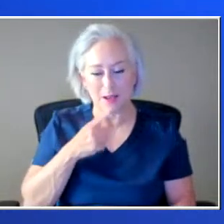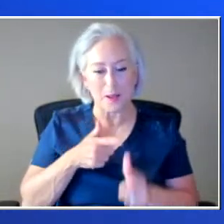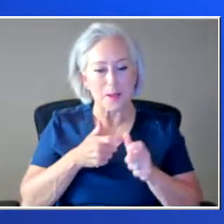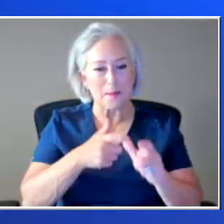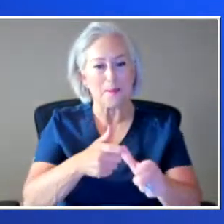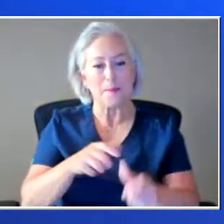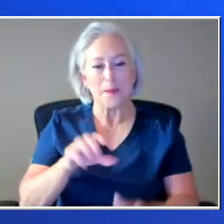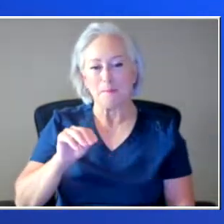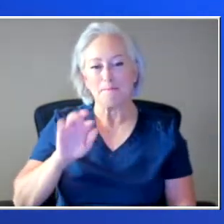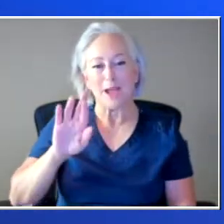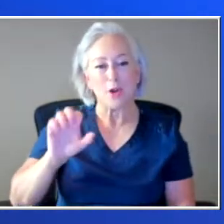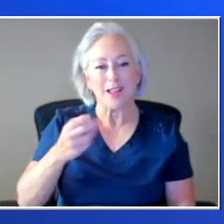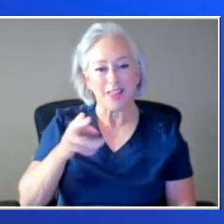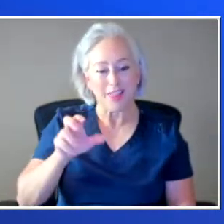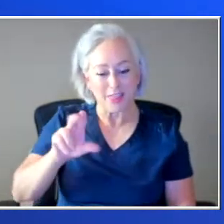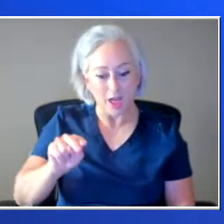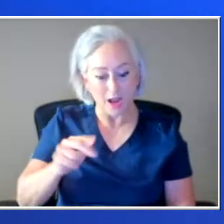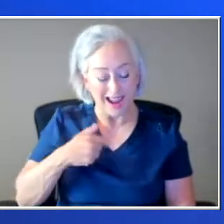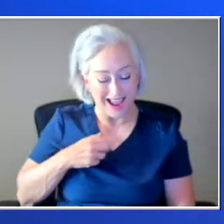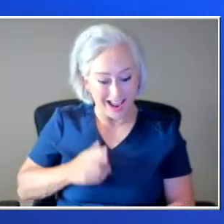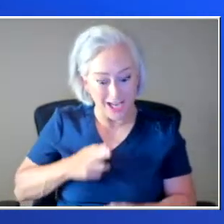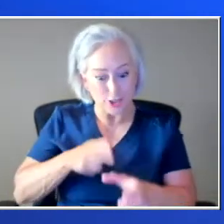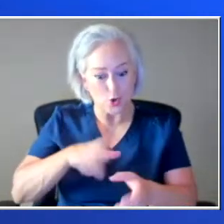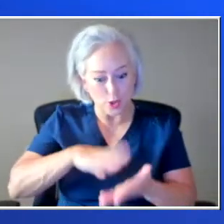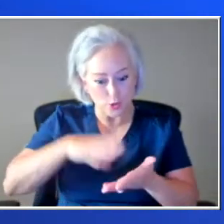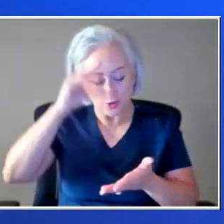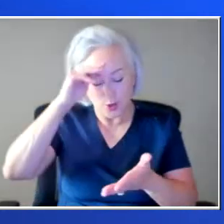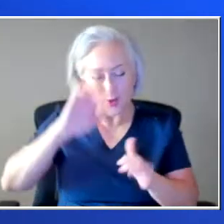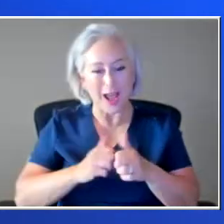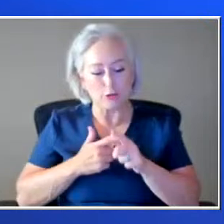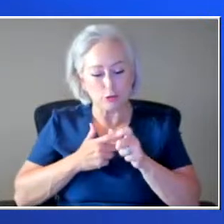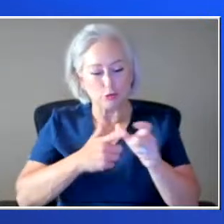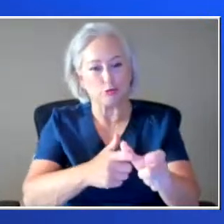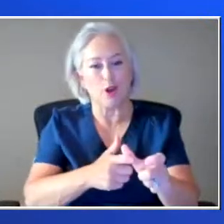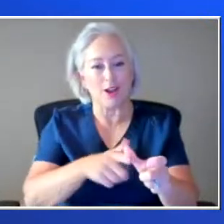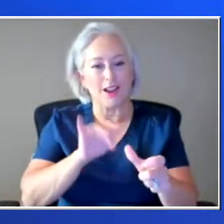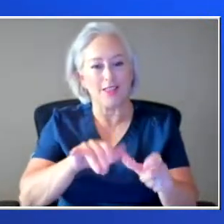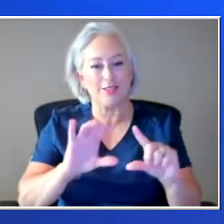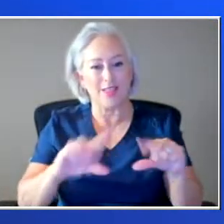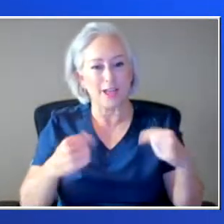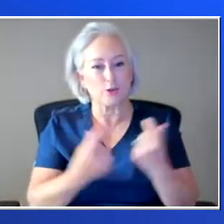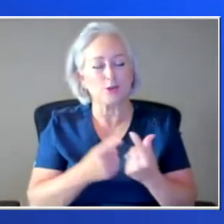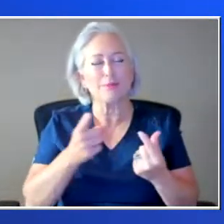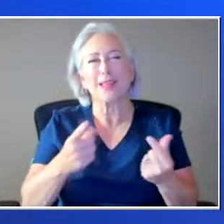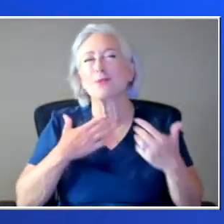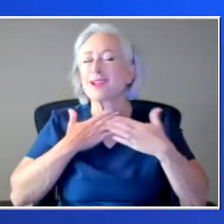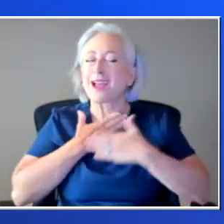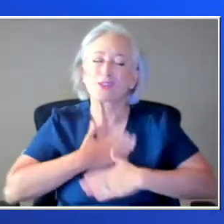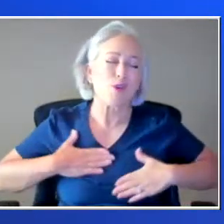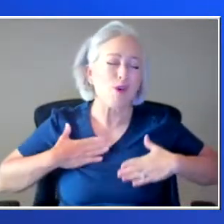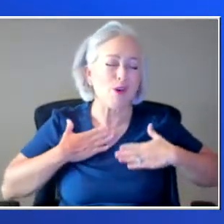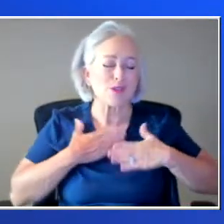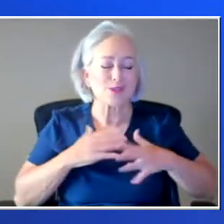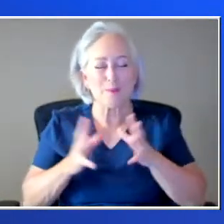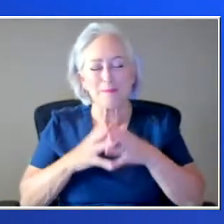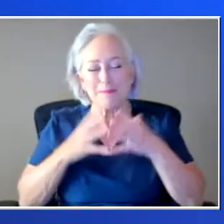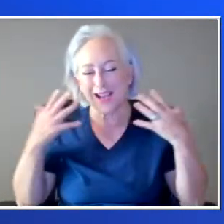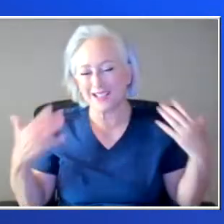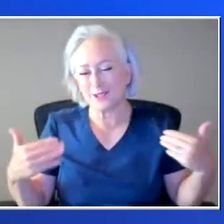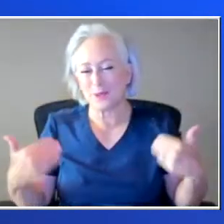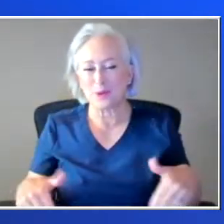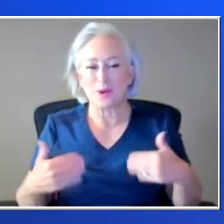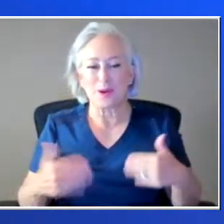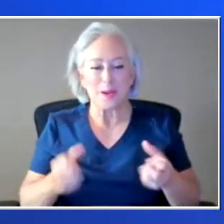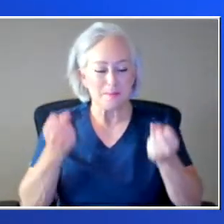how to run a half marathon, and they were living their lives. Some of them were coming from their